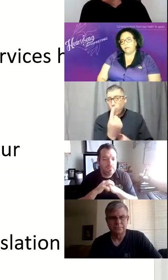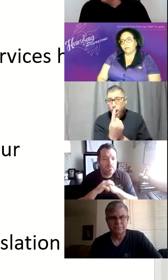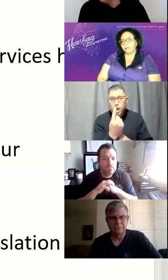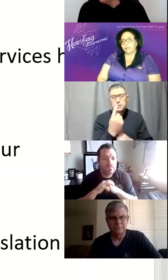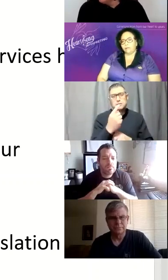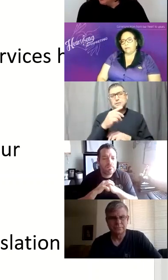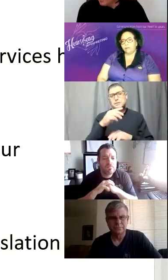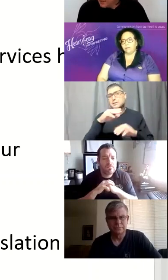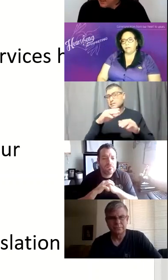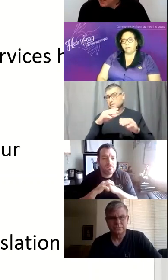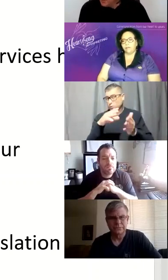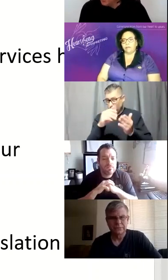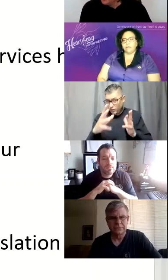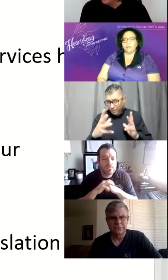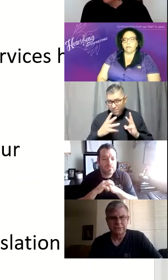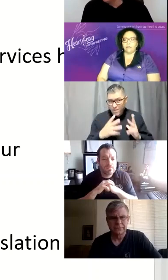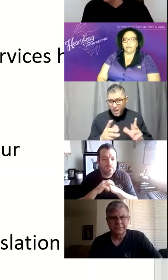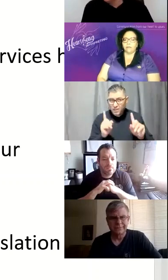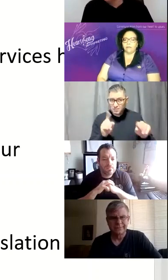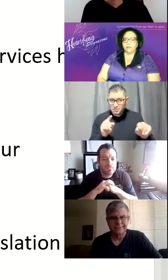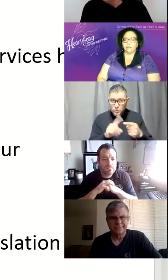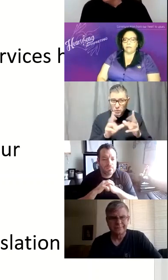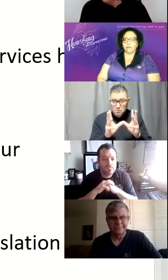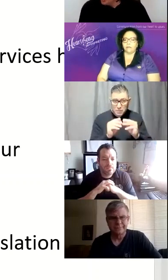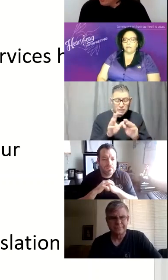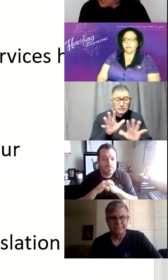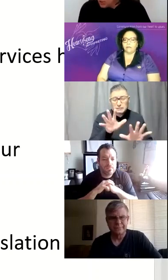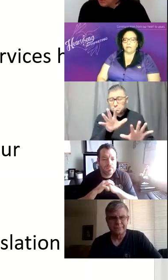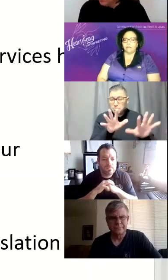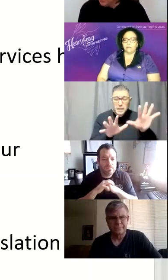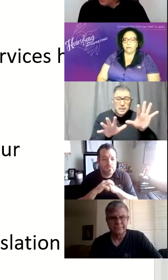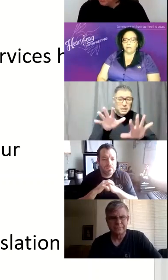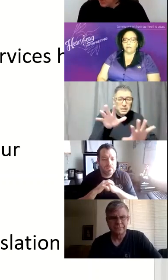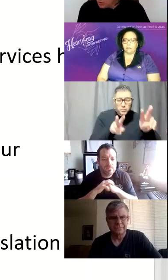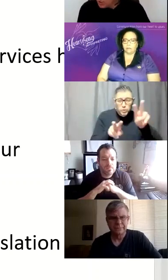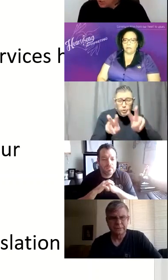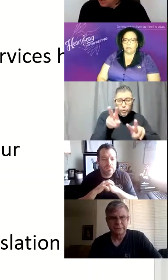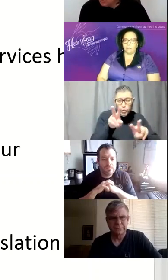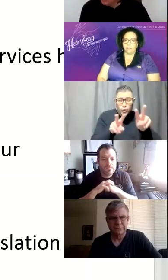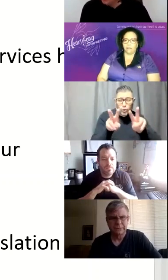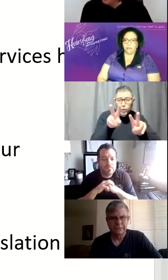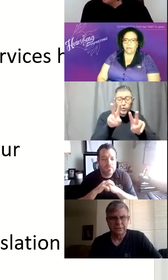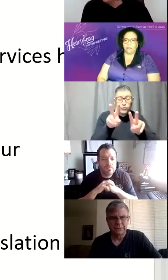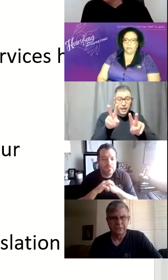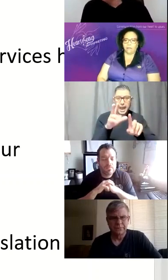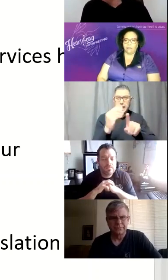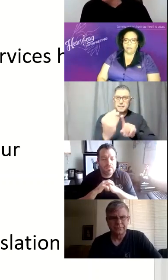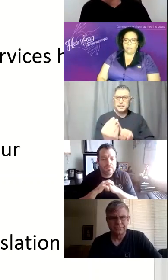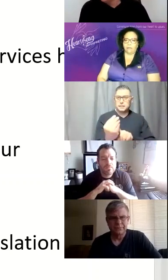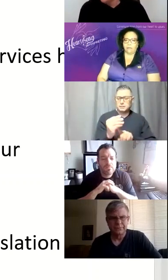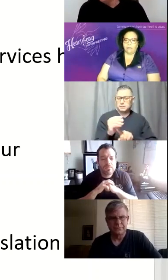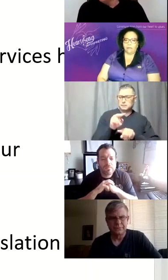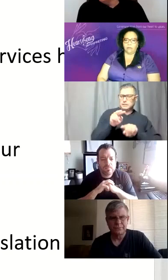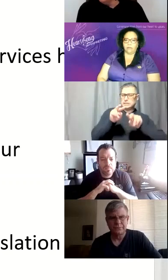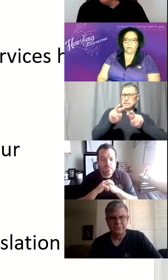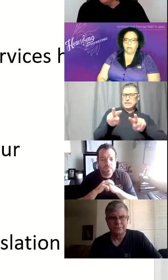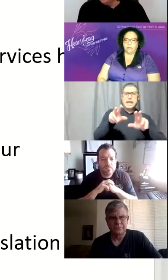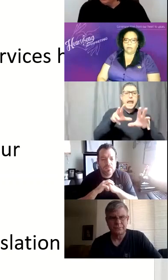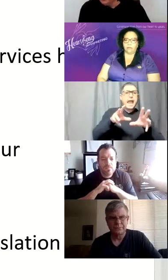a level 1 student attend these meetings and just kind of, you know, observe and be exposed to? What are your thoughts on that?